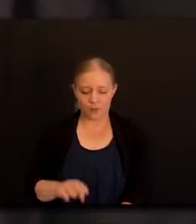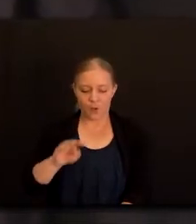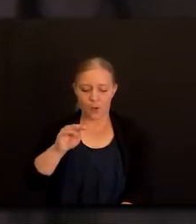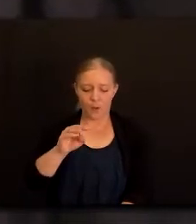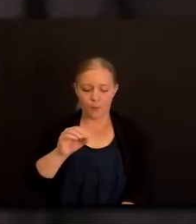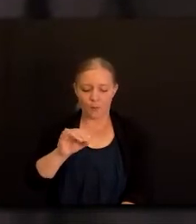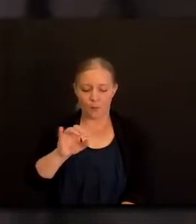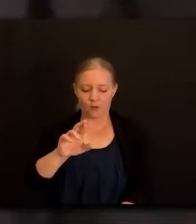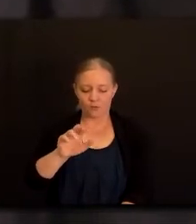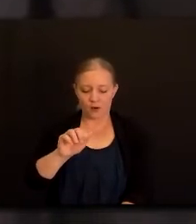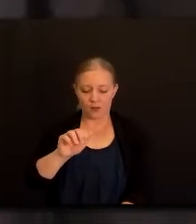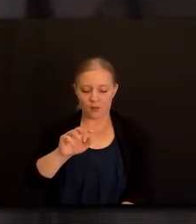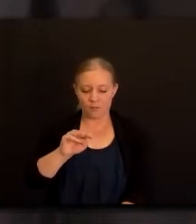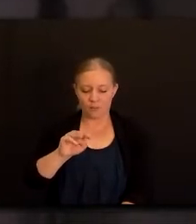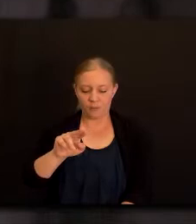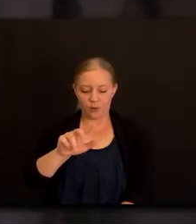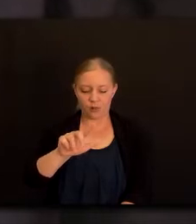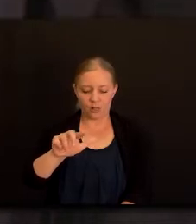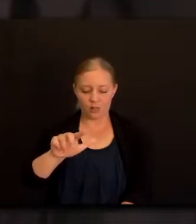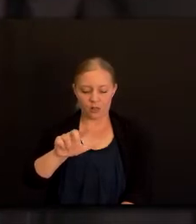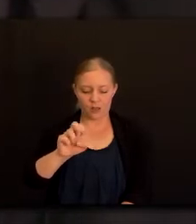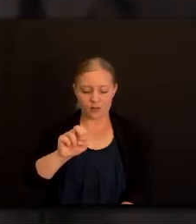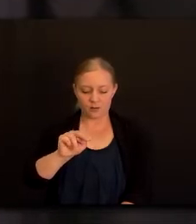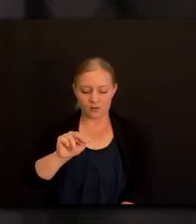Moira Kathleen Mullen.